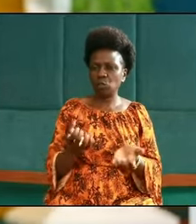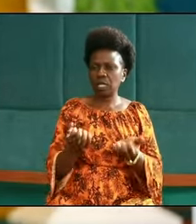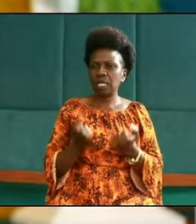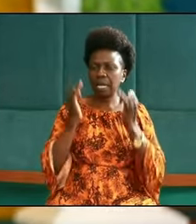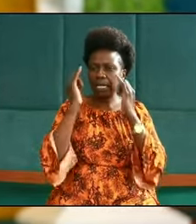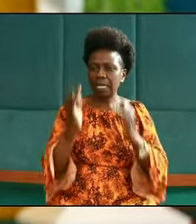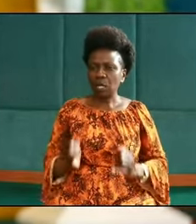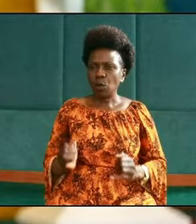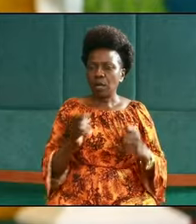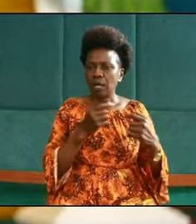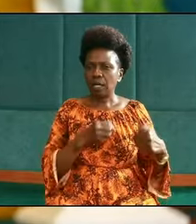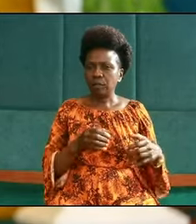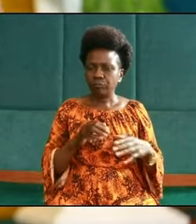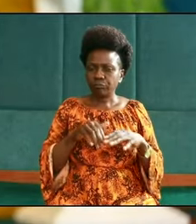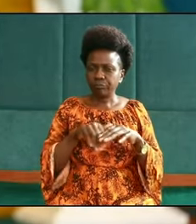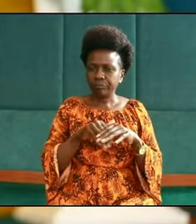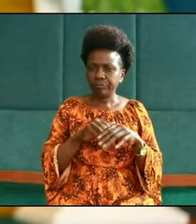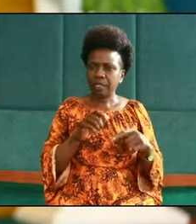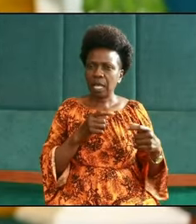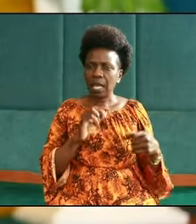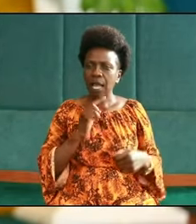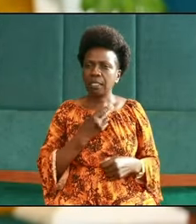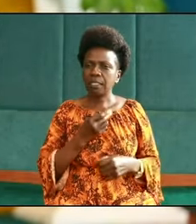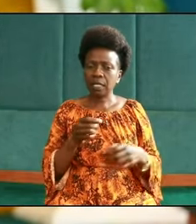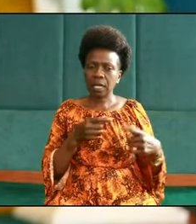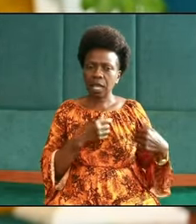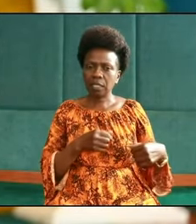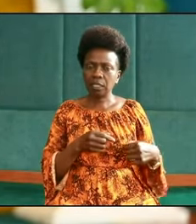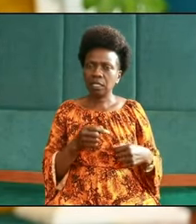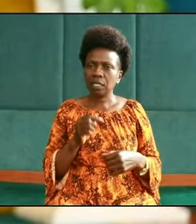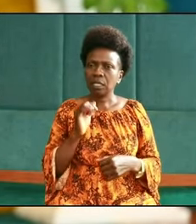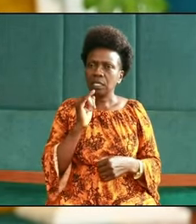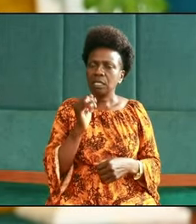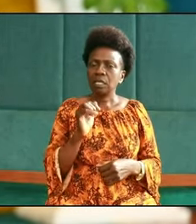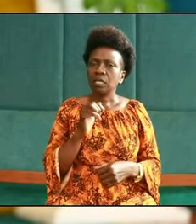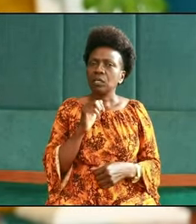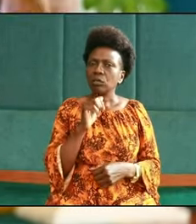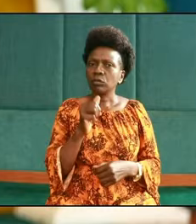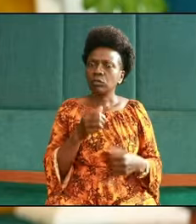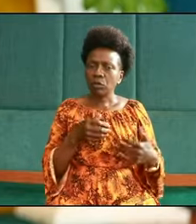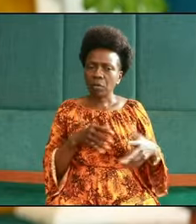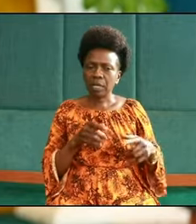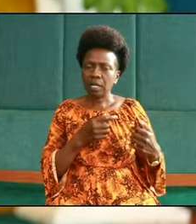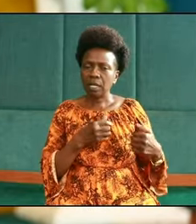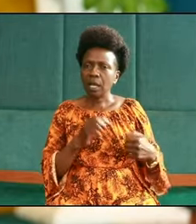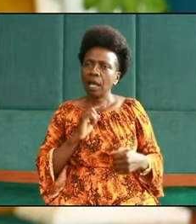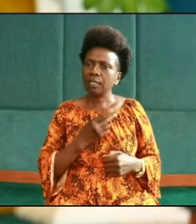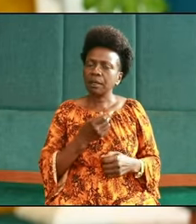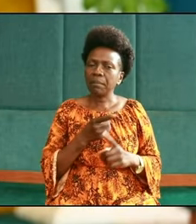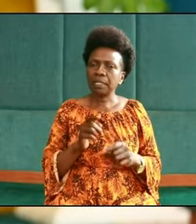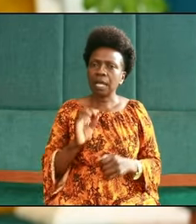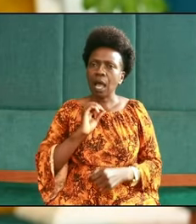new heart within us. And the heart is not this organ that pumps, but it is